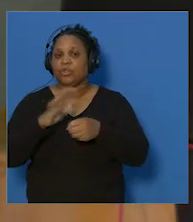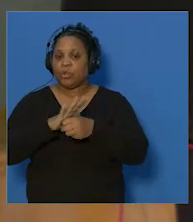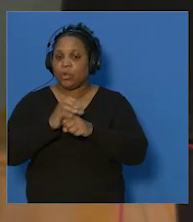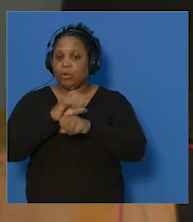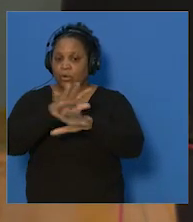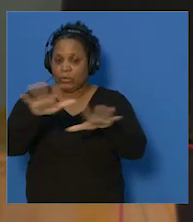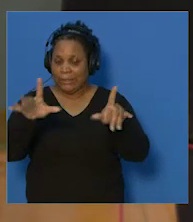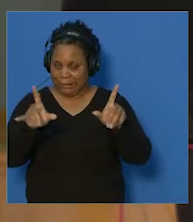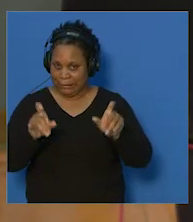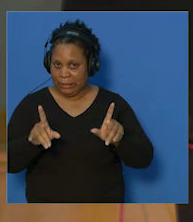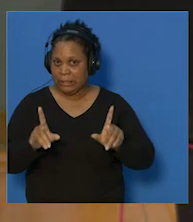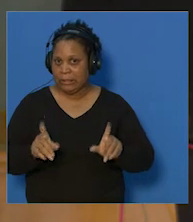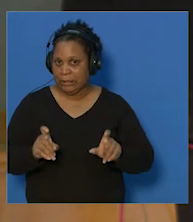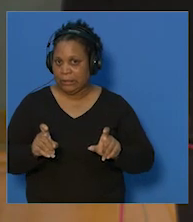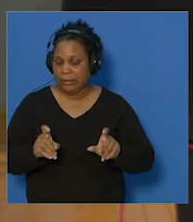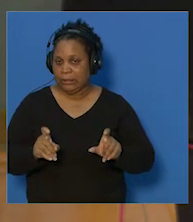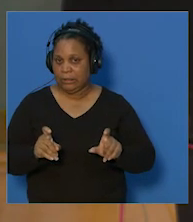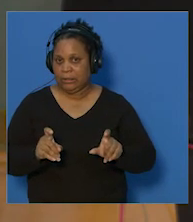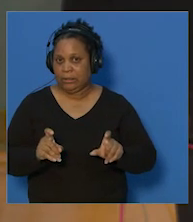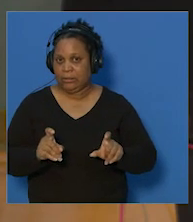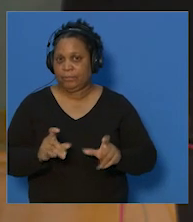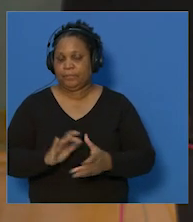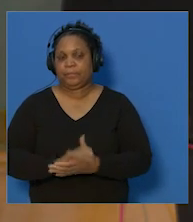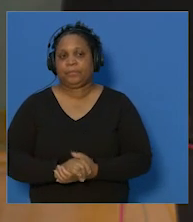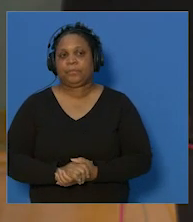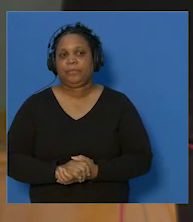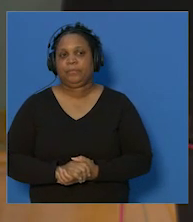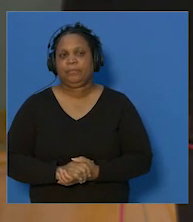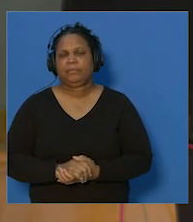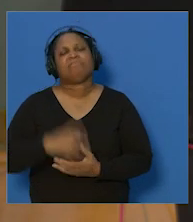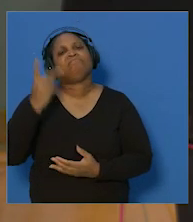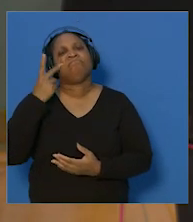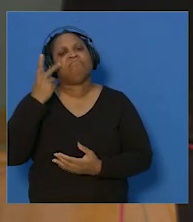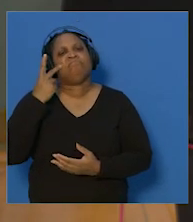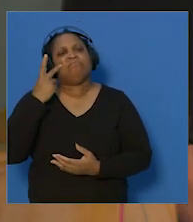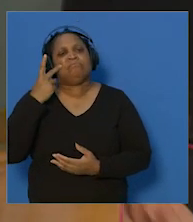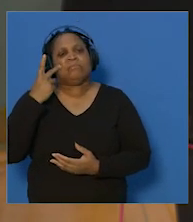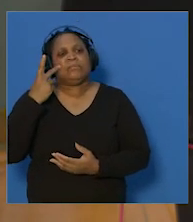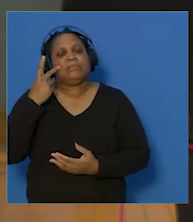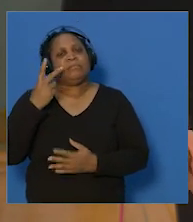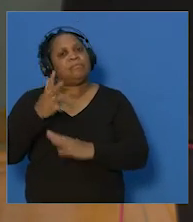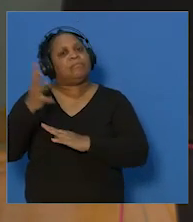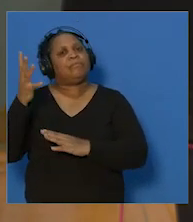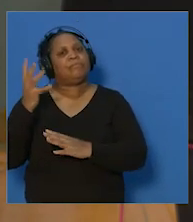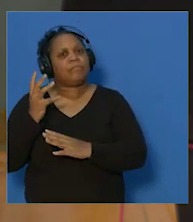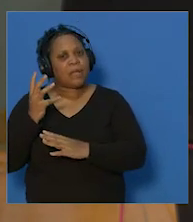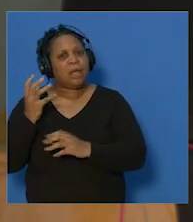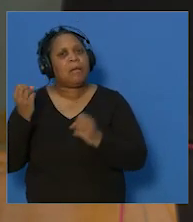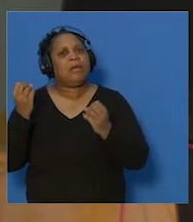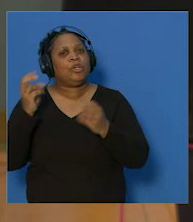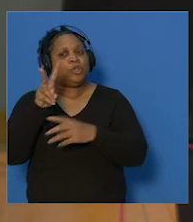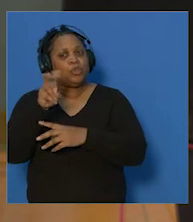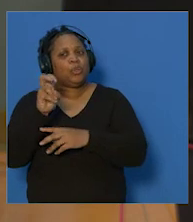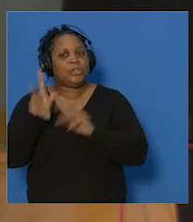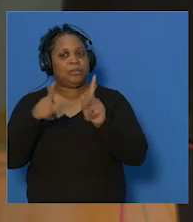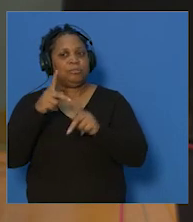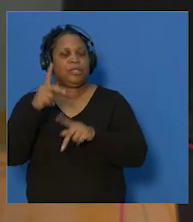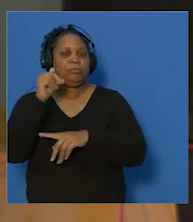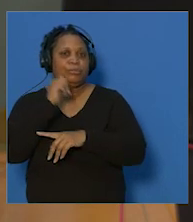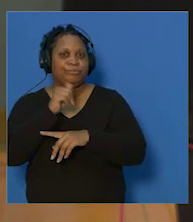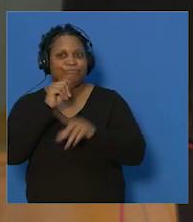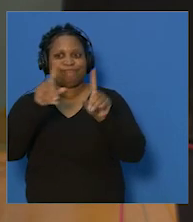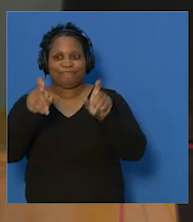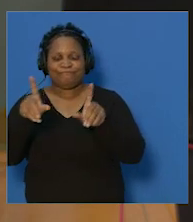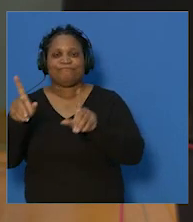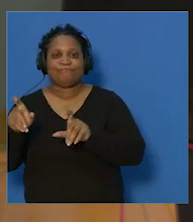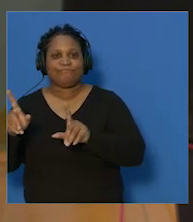testing. And there's, as we've seen, we've got 200 people or so that are being tested on a regular basis through